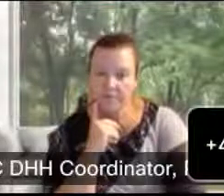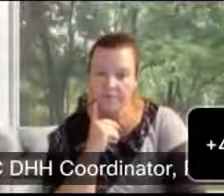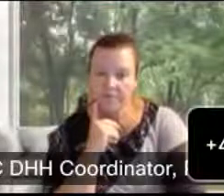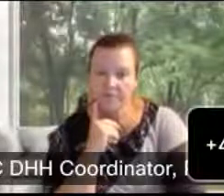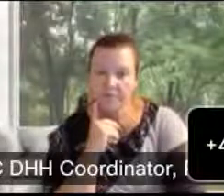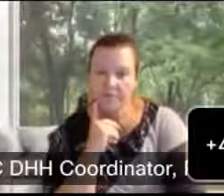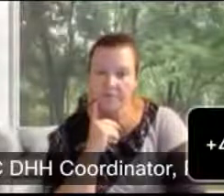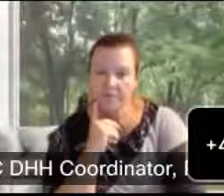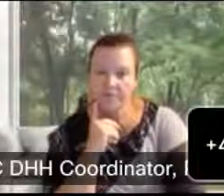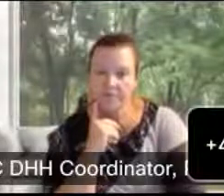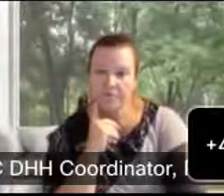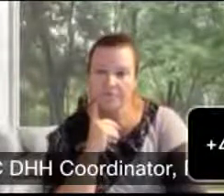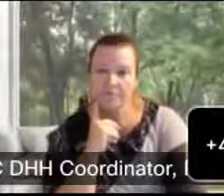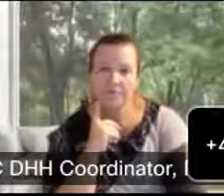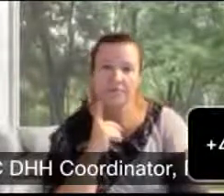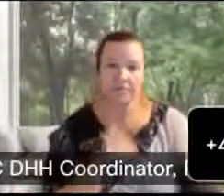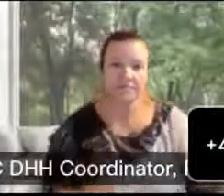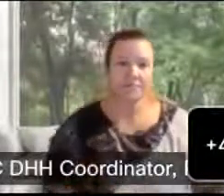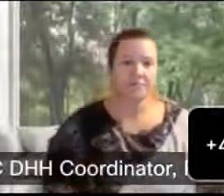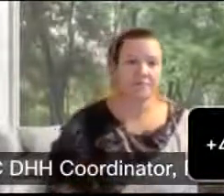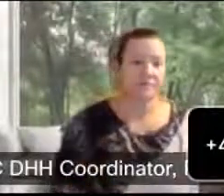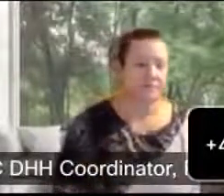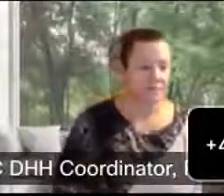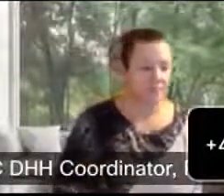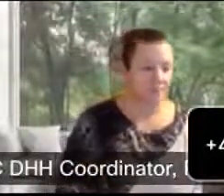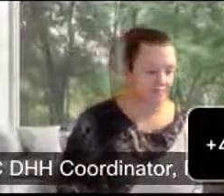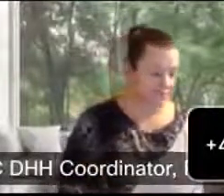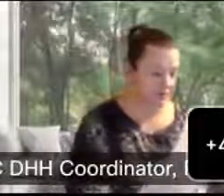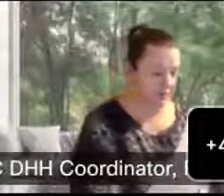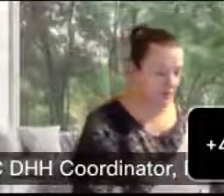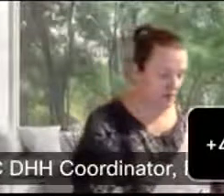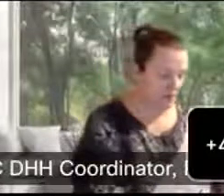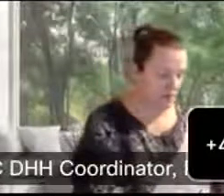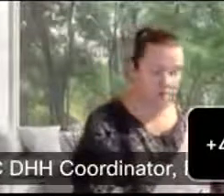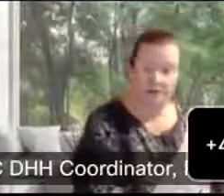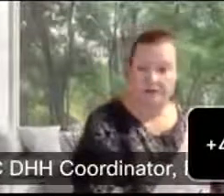Yes, I will put my Right. information in the chat and as well as the information for the fairs.